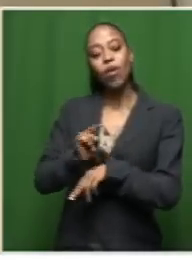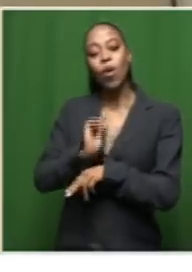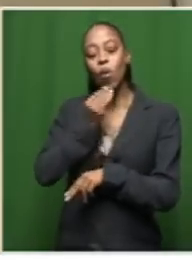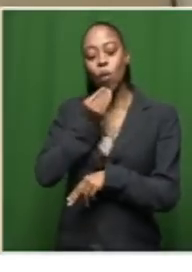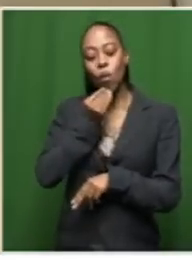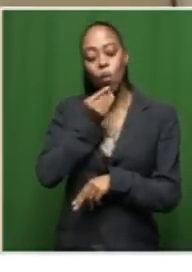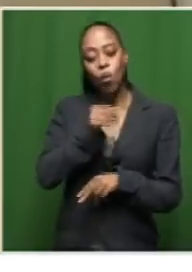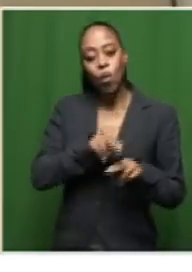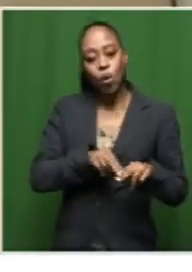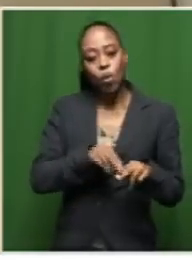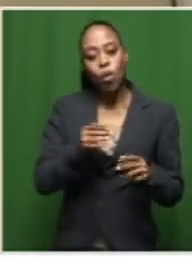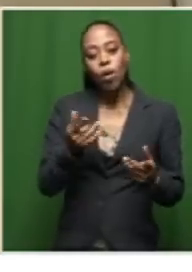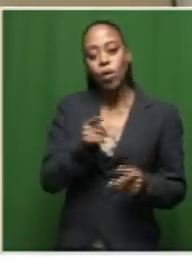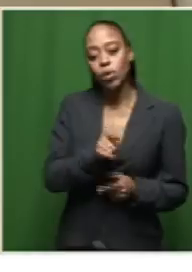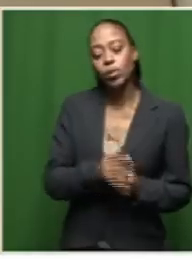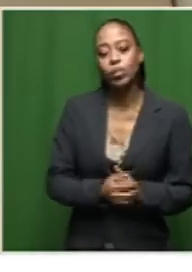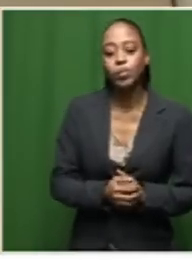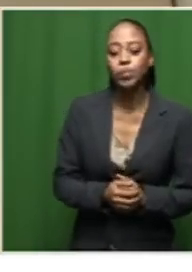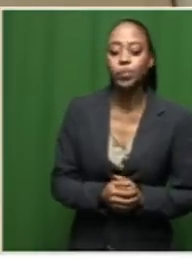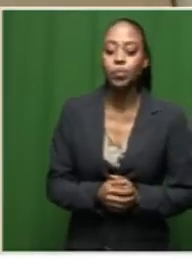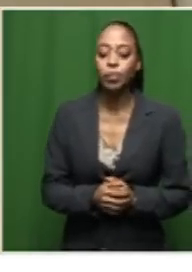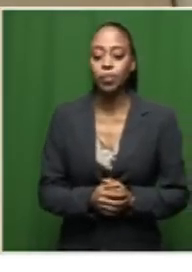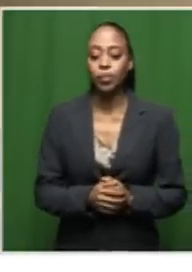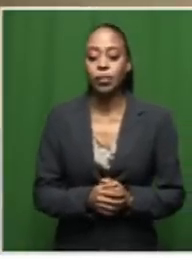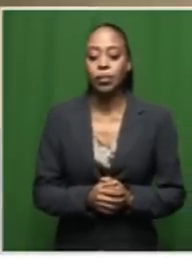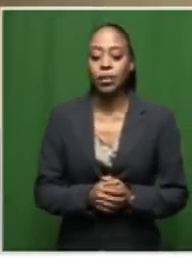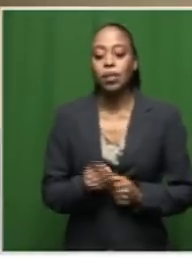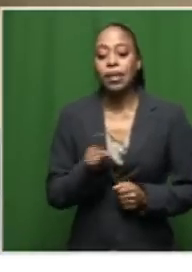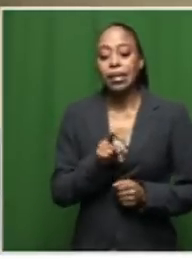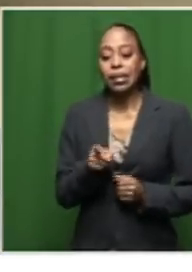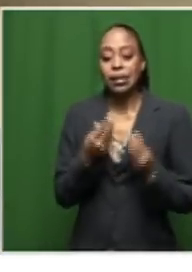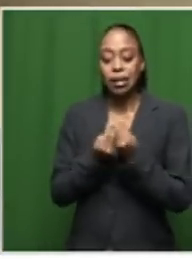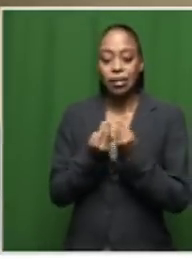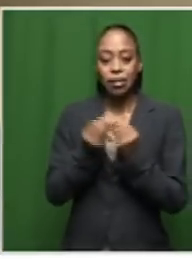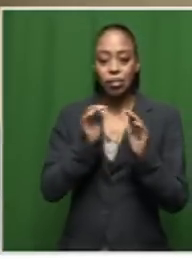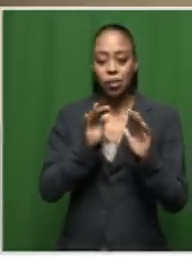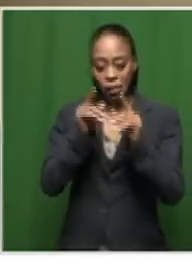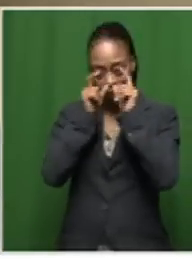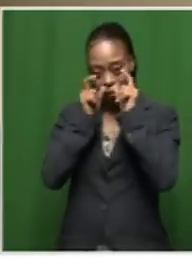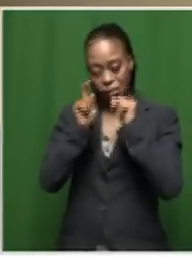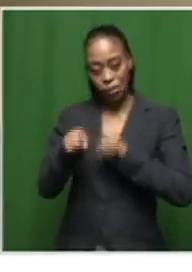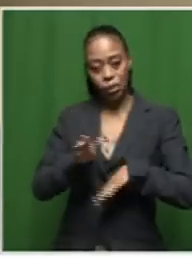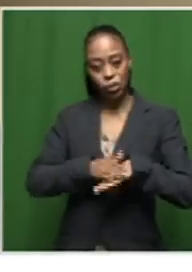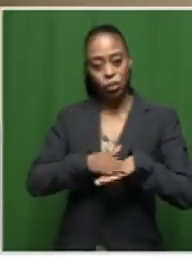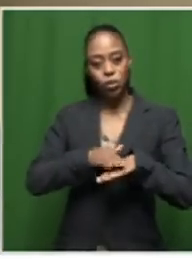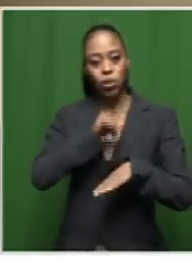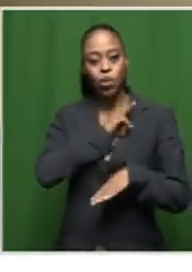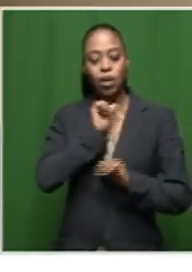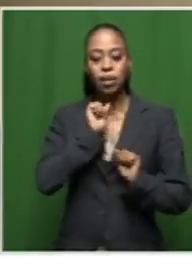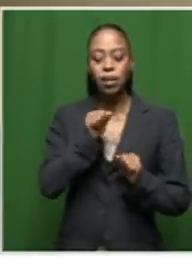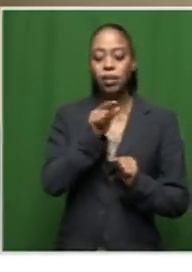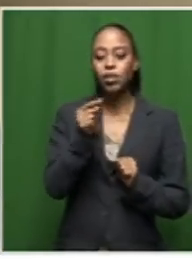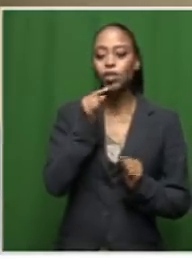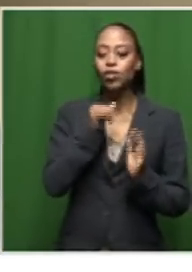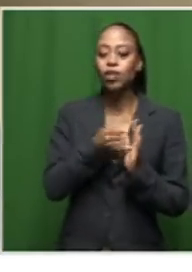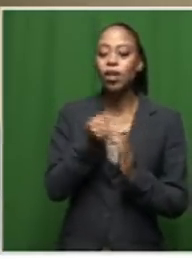who was dependent on you. Wow. Okay. So this is something that people really need to know about, because, I mean, you may be just